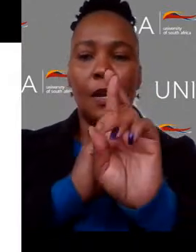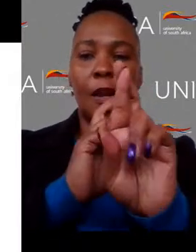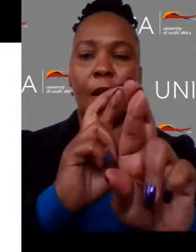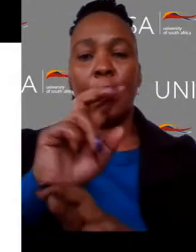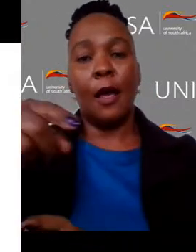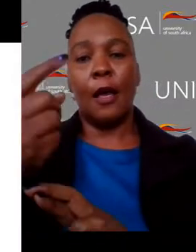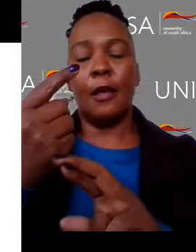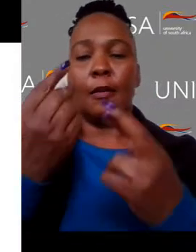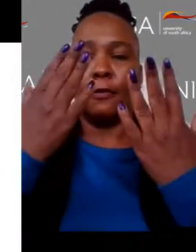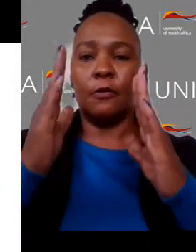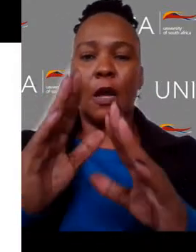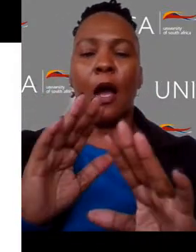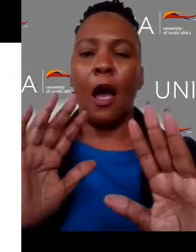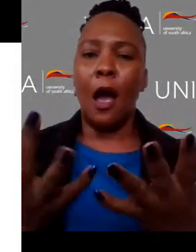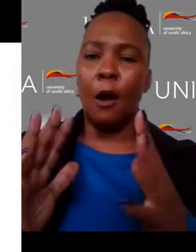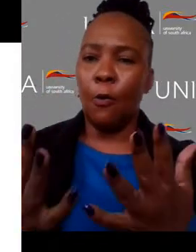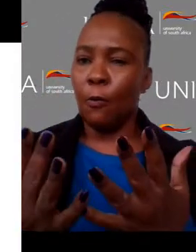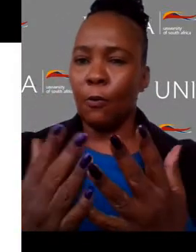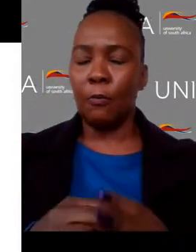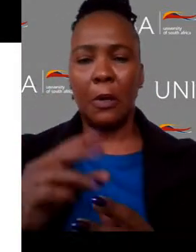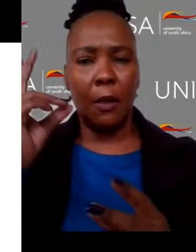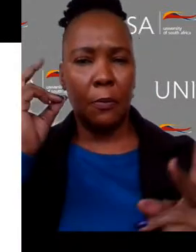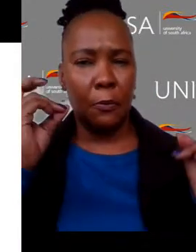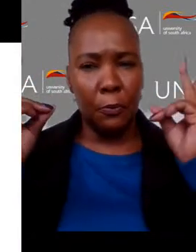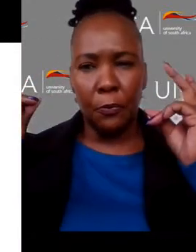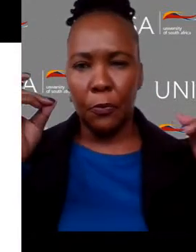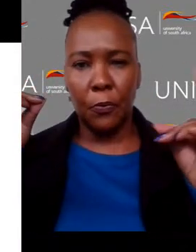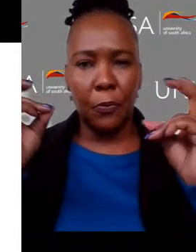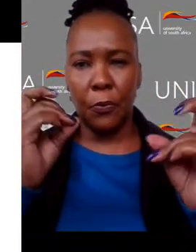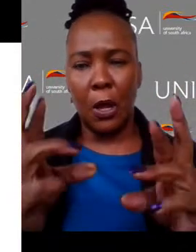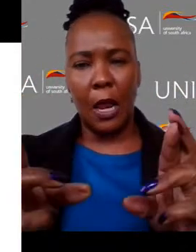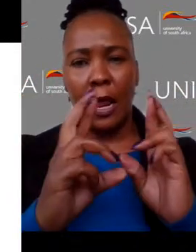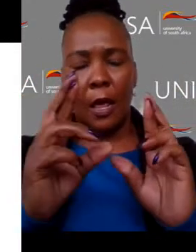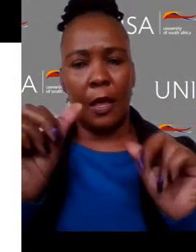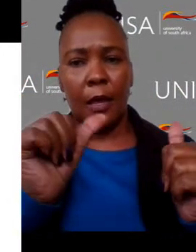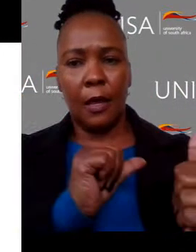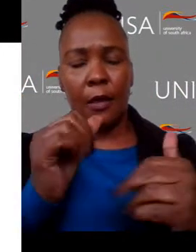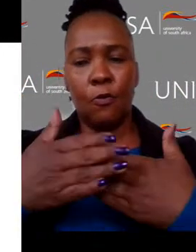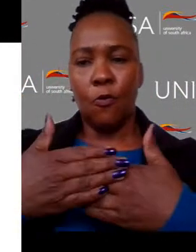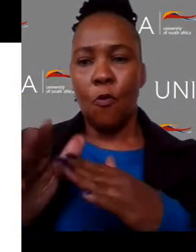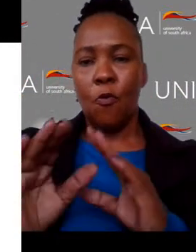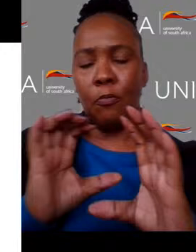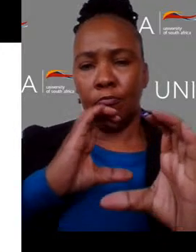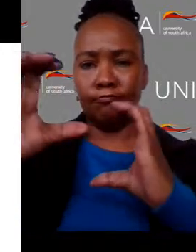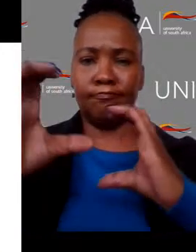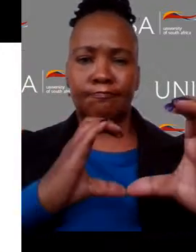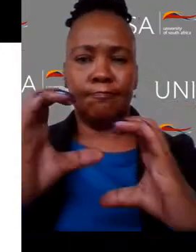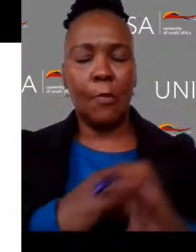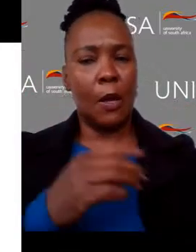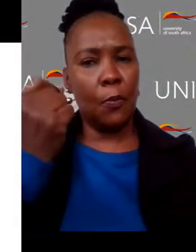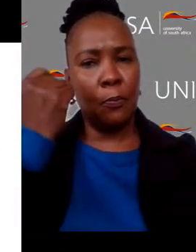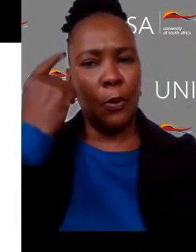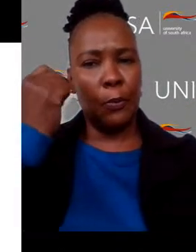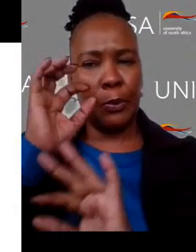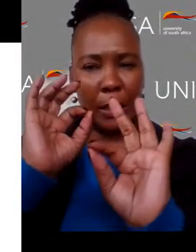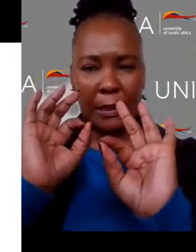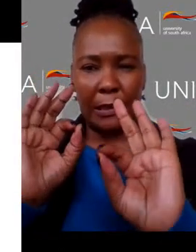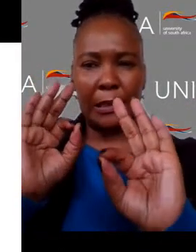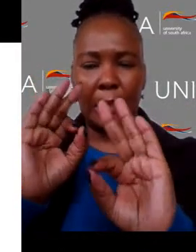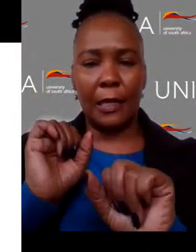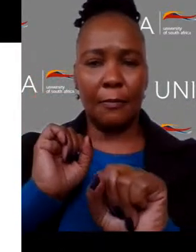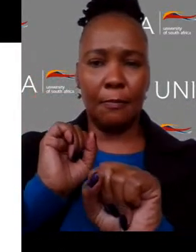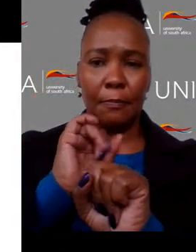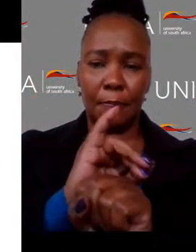by listening to their feedback, by having open communication, and by understanding the impact of